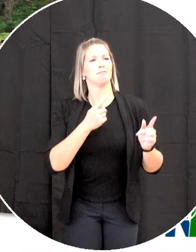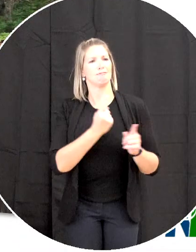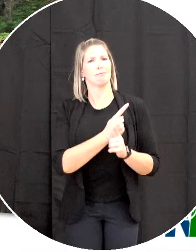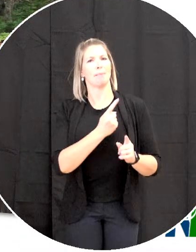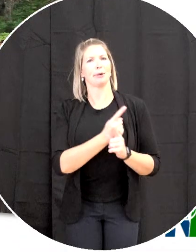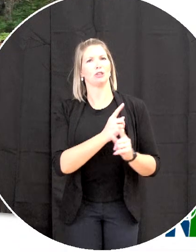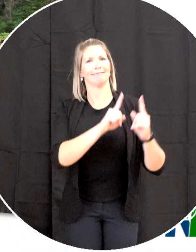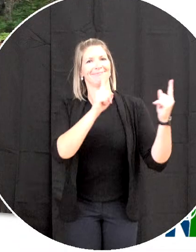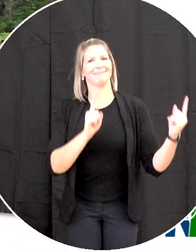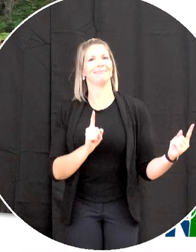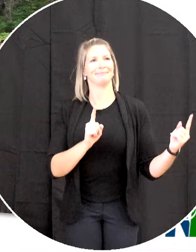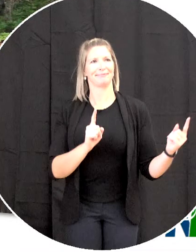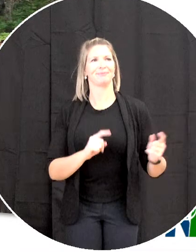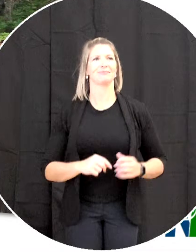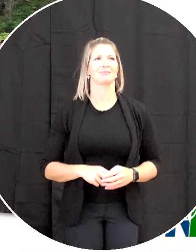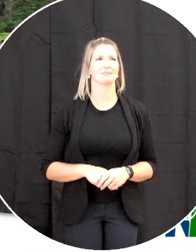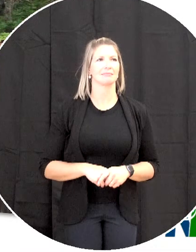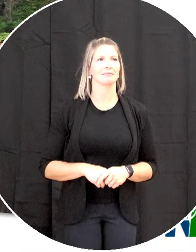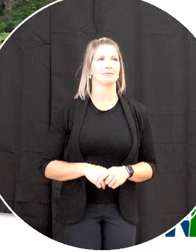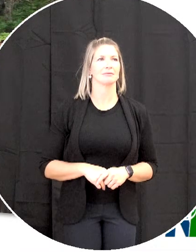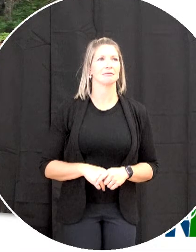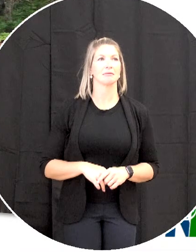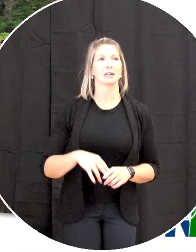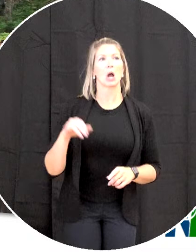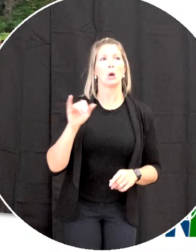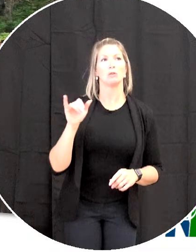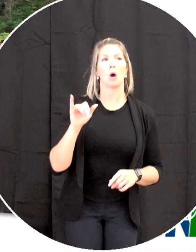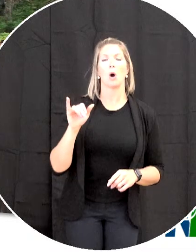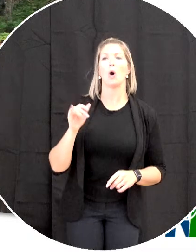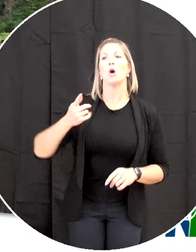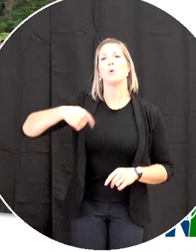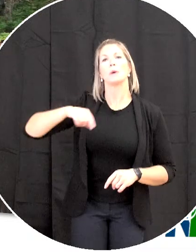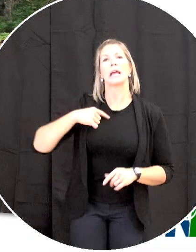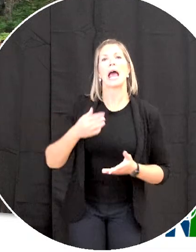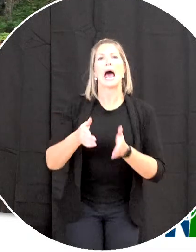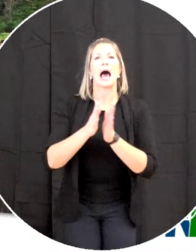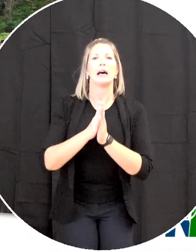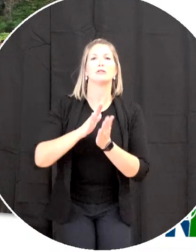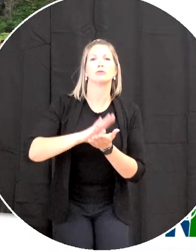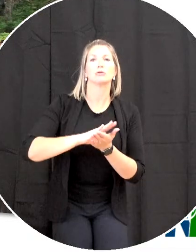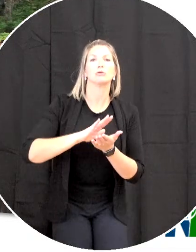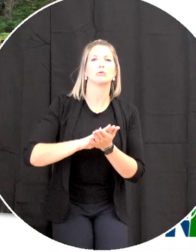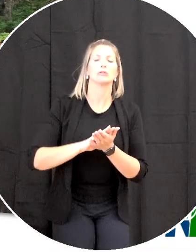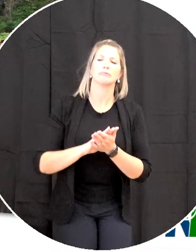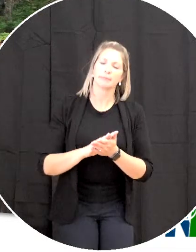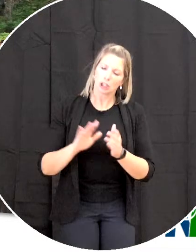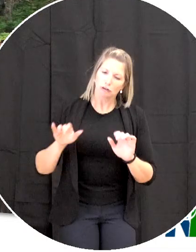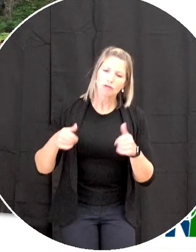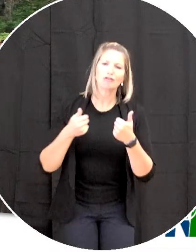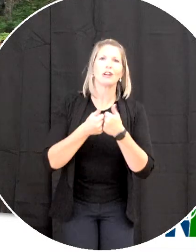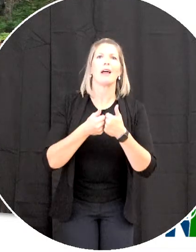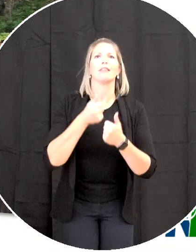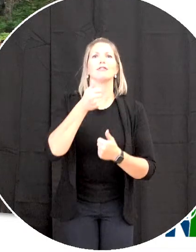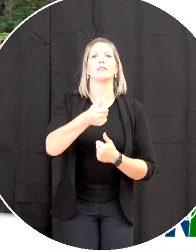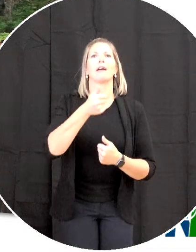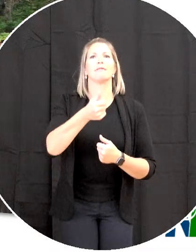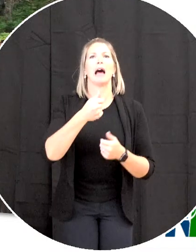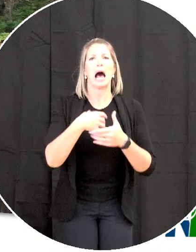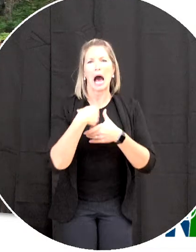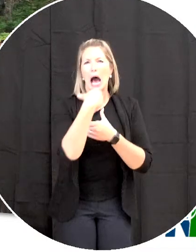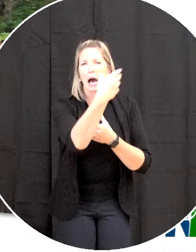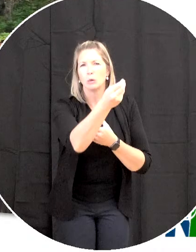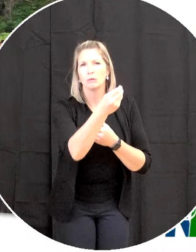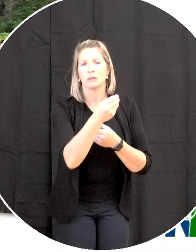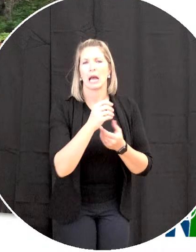Everybody took us up on this challenge to go outdoors. There's been numerous examples of outdoor activity,